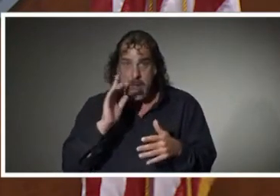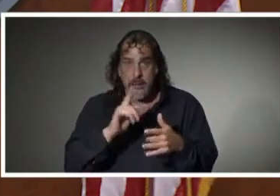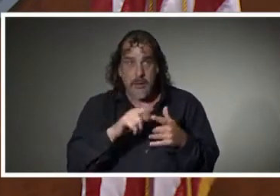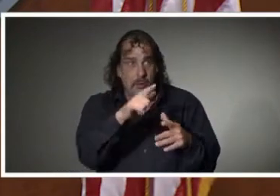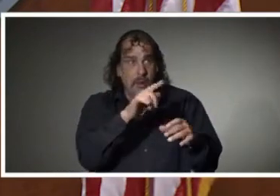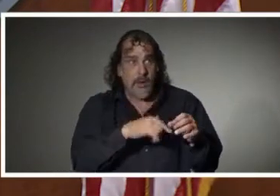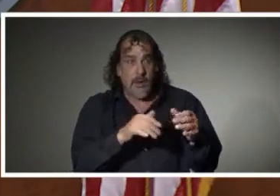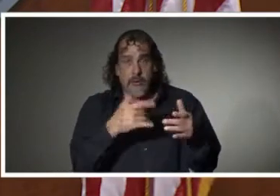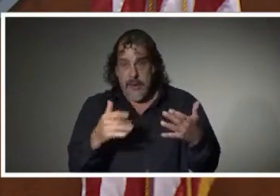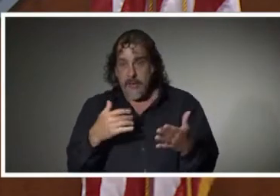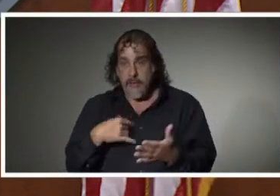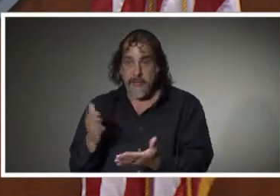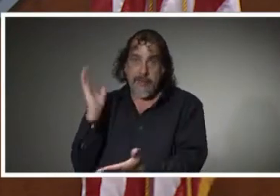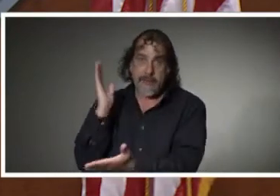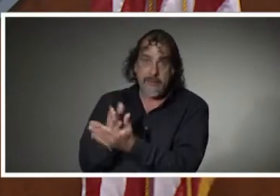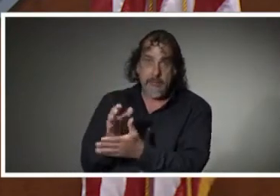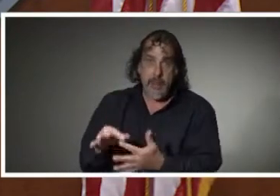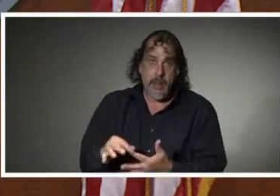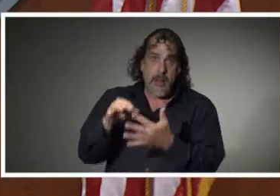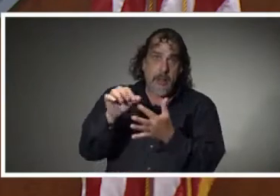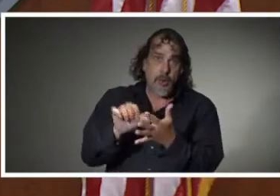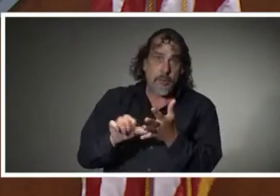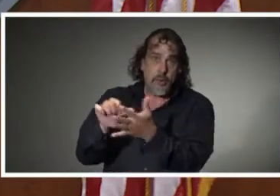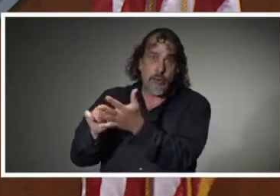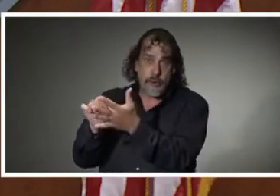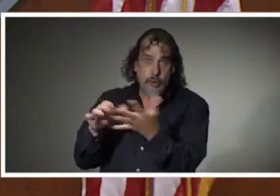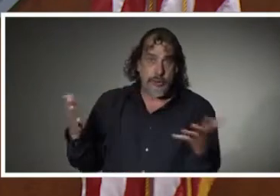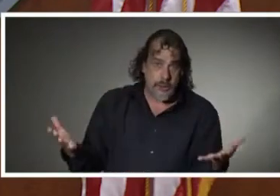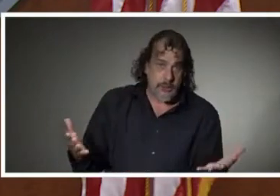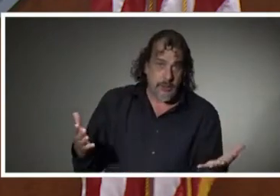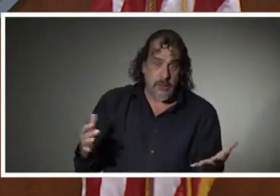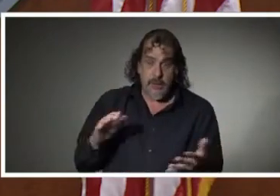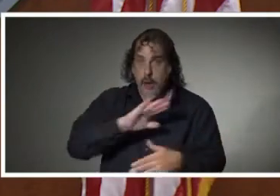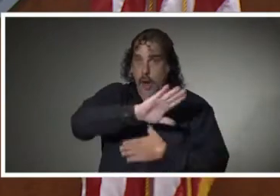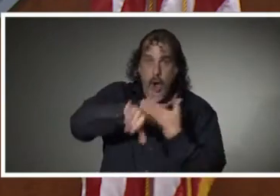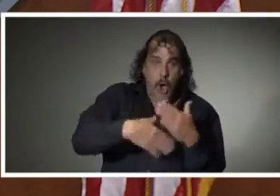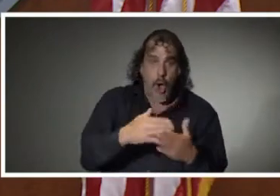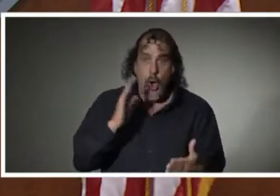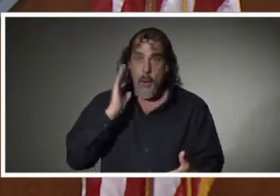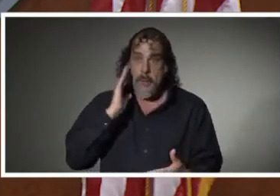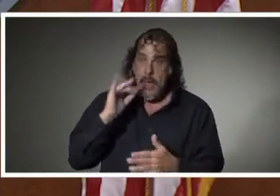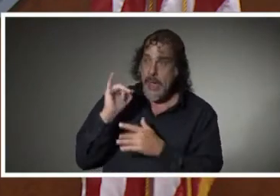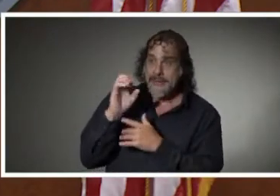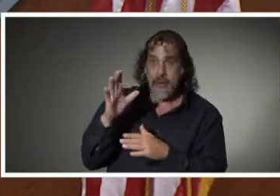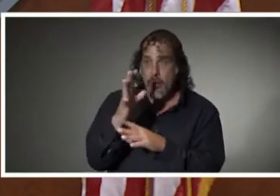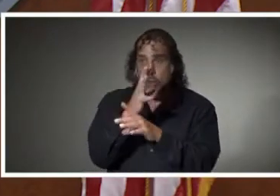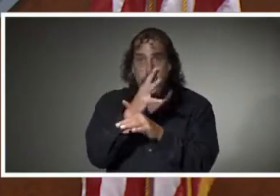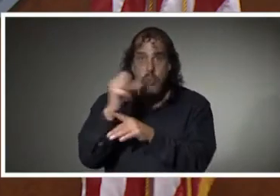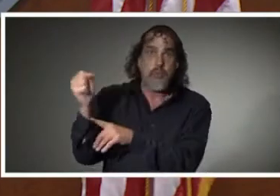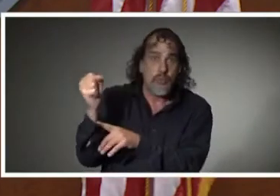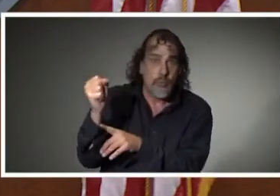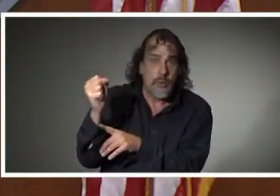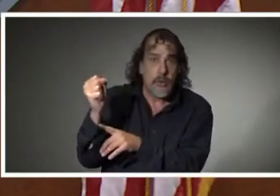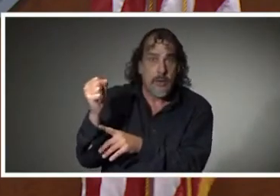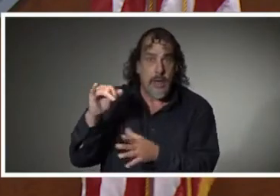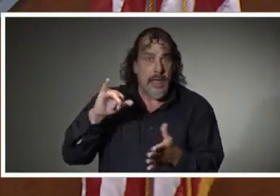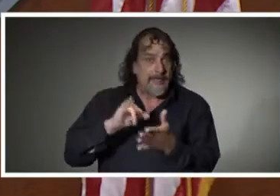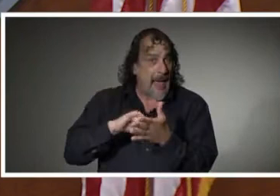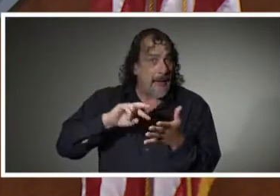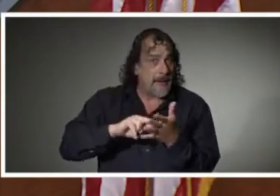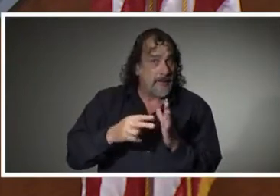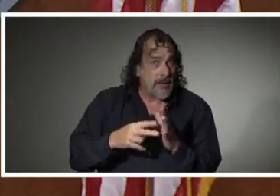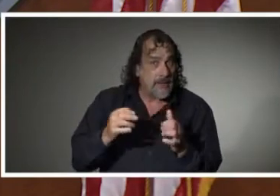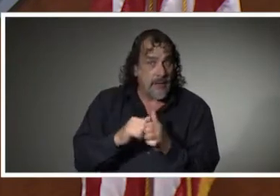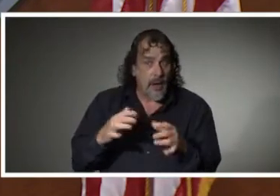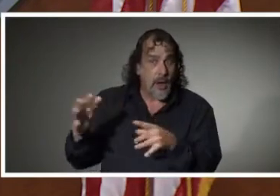elective procedures down, if they're all the ICU beds are full, that doesn't mean that all the ICU beds